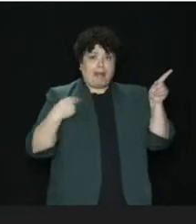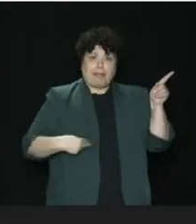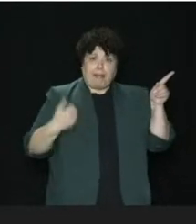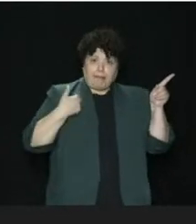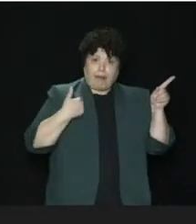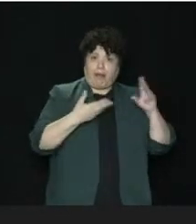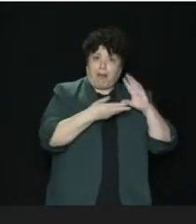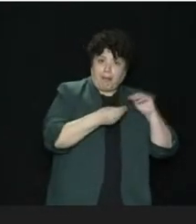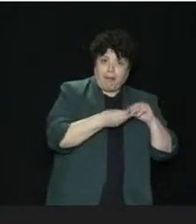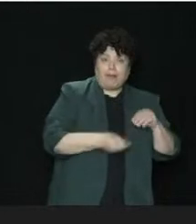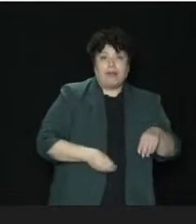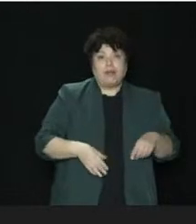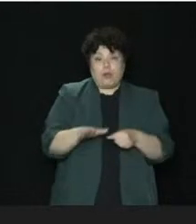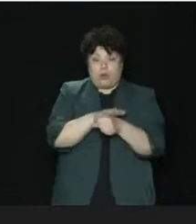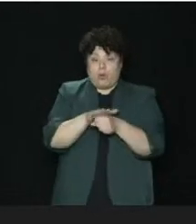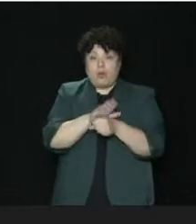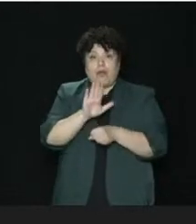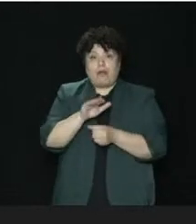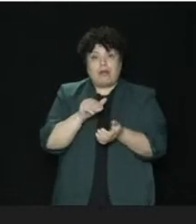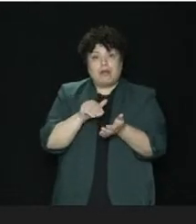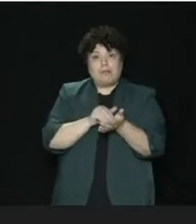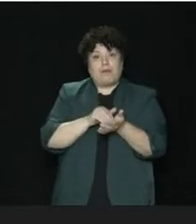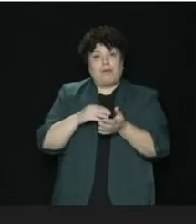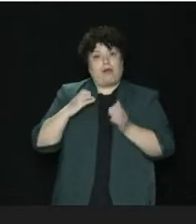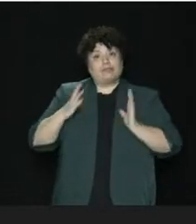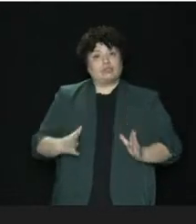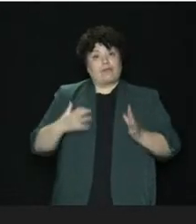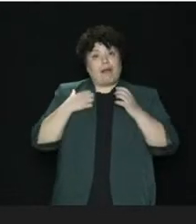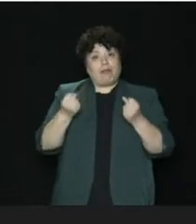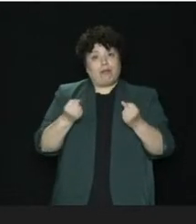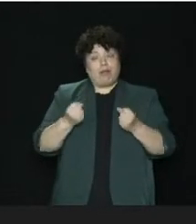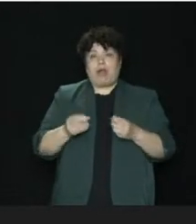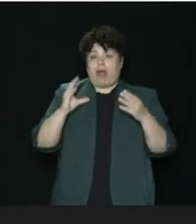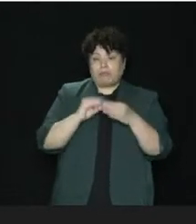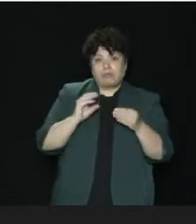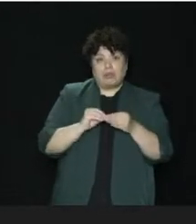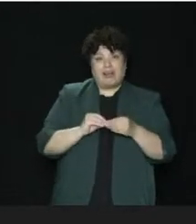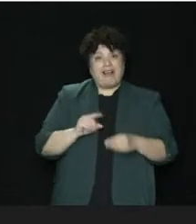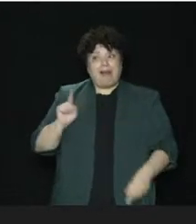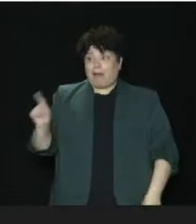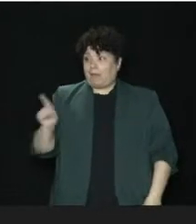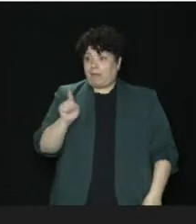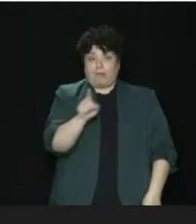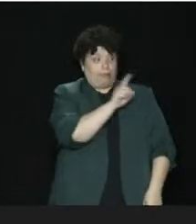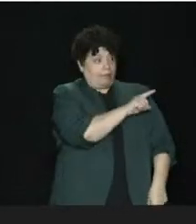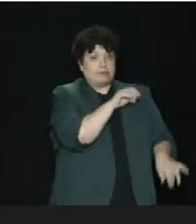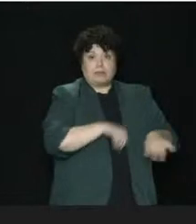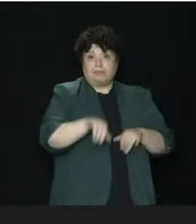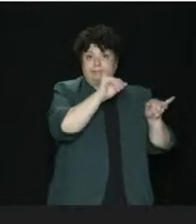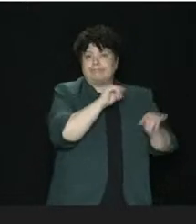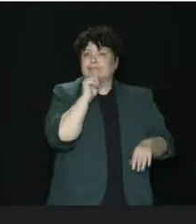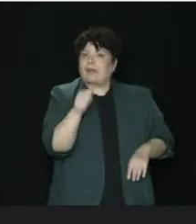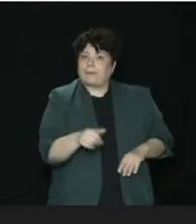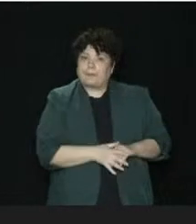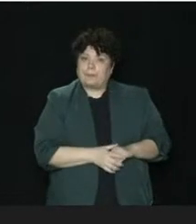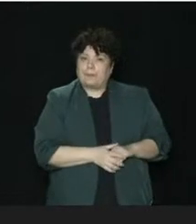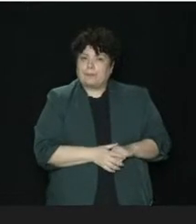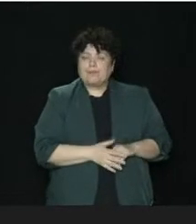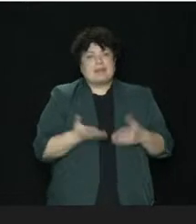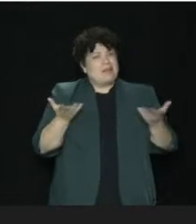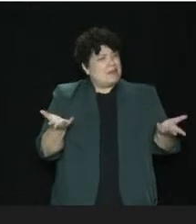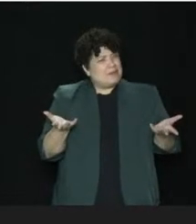from local medical offices of health, and often they're hearing different advice. I'm wondering if you think, in